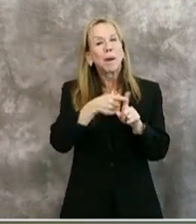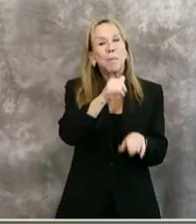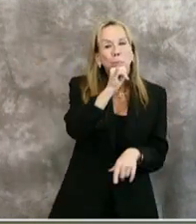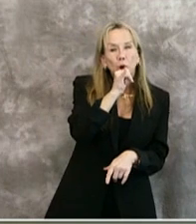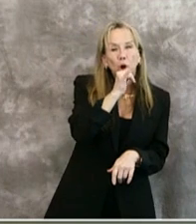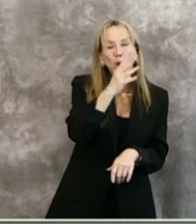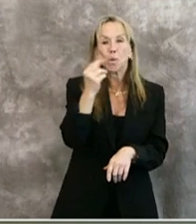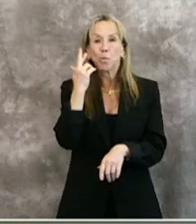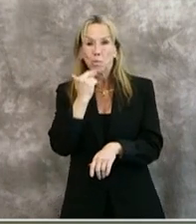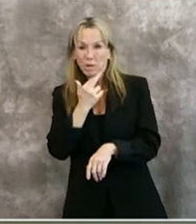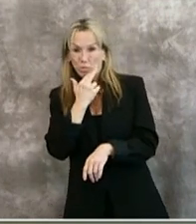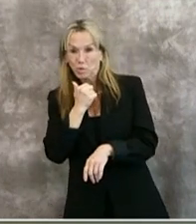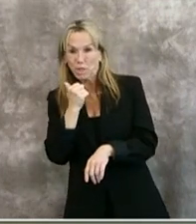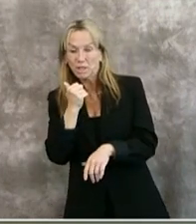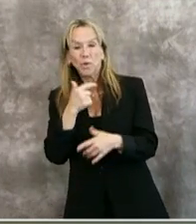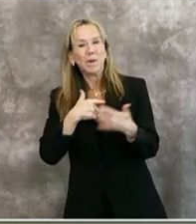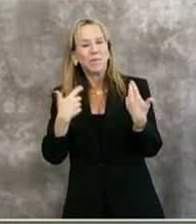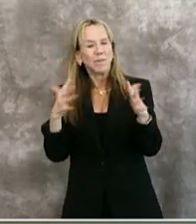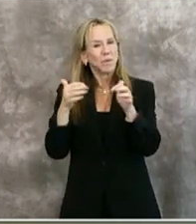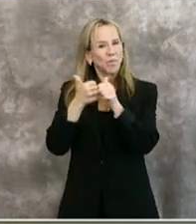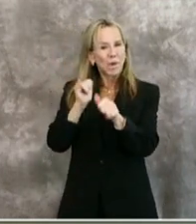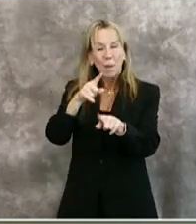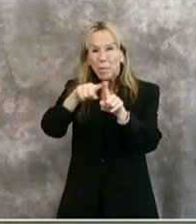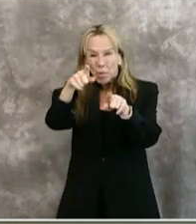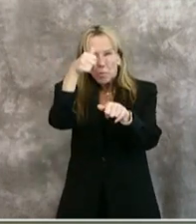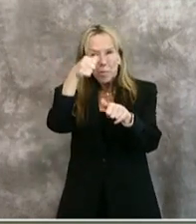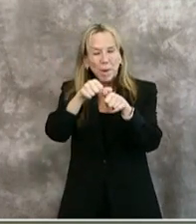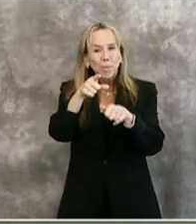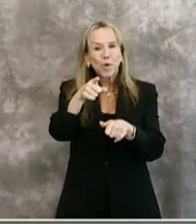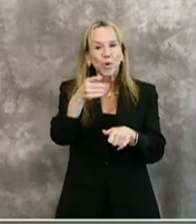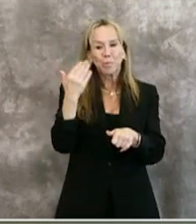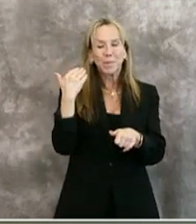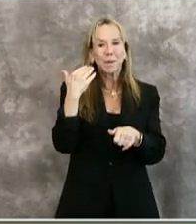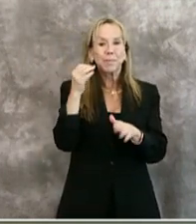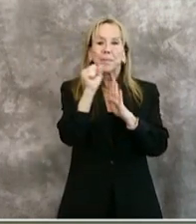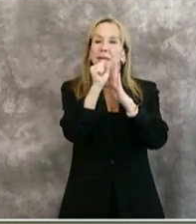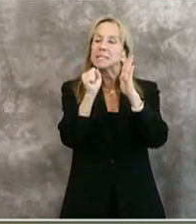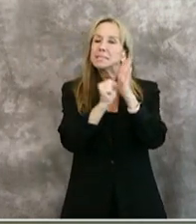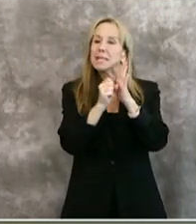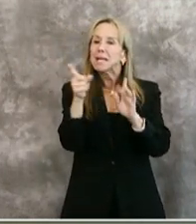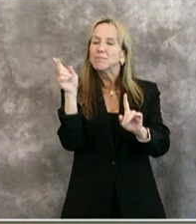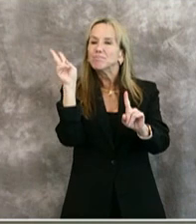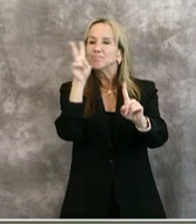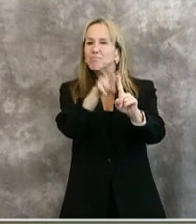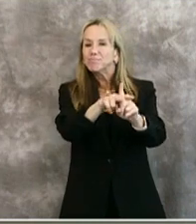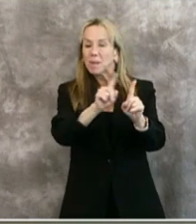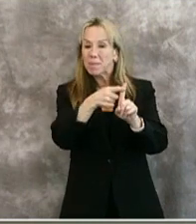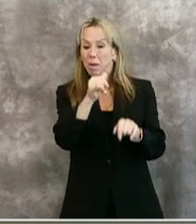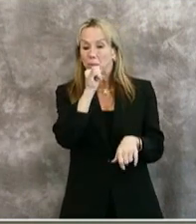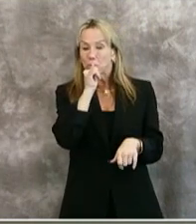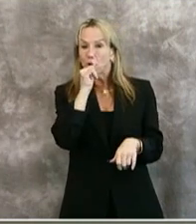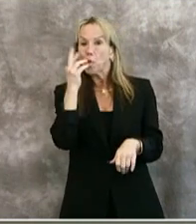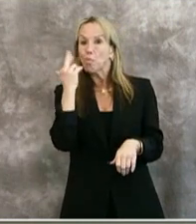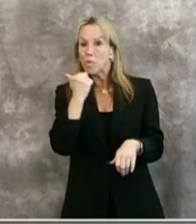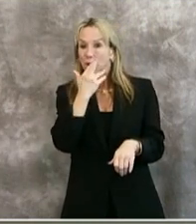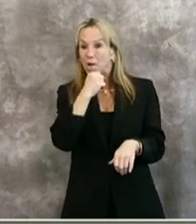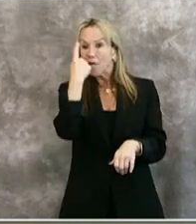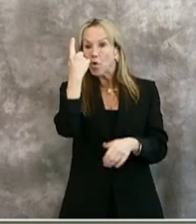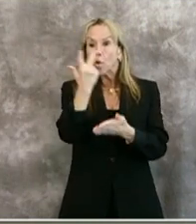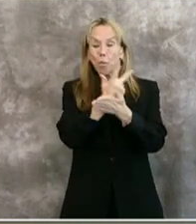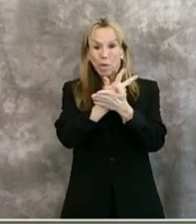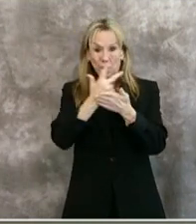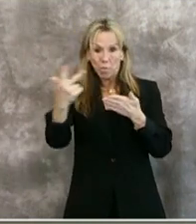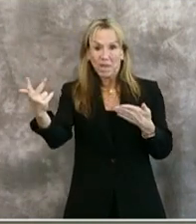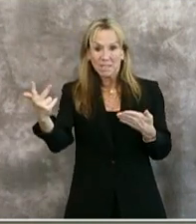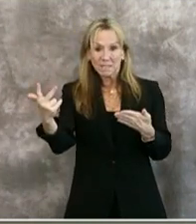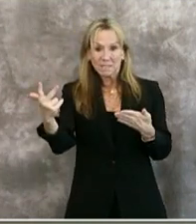restaurants. But they did, if we remember when we put in place the statewide imposed restrictions around bars and restaurants, it was for a 3-week period of